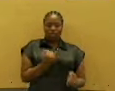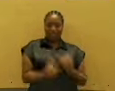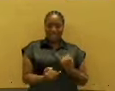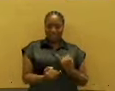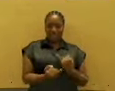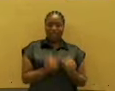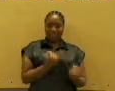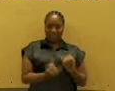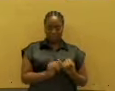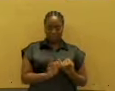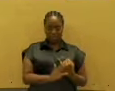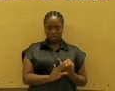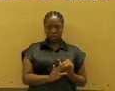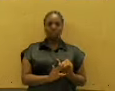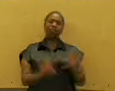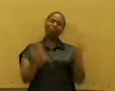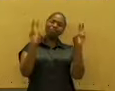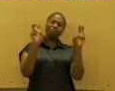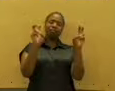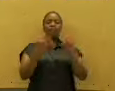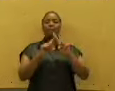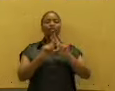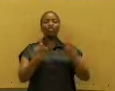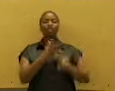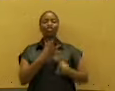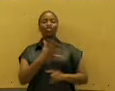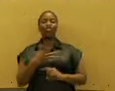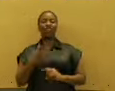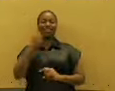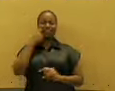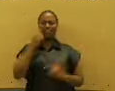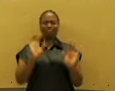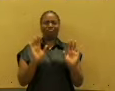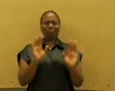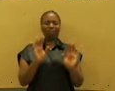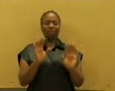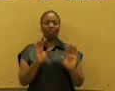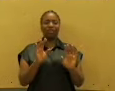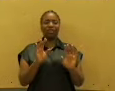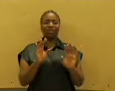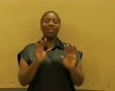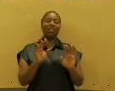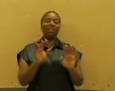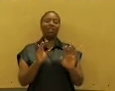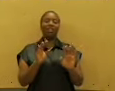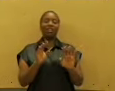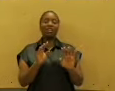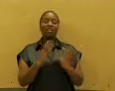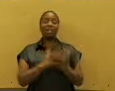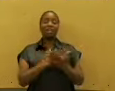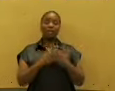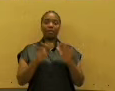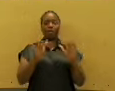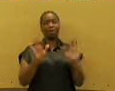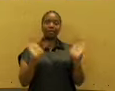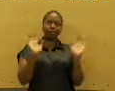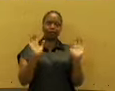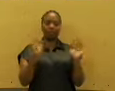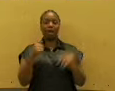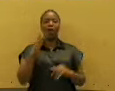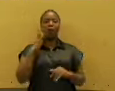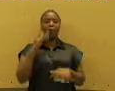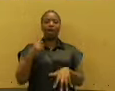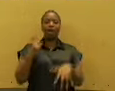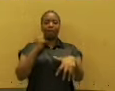gender reveals, but it's a very, I mean, this is personal, no one can hold me to it, but there is, some people would share the opinion that it is